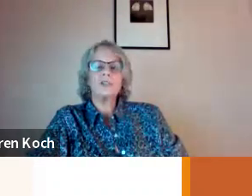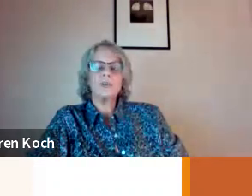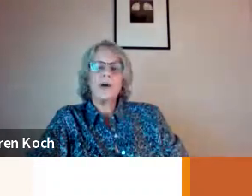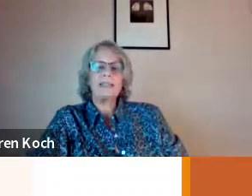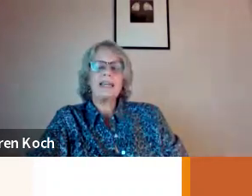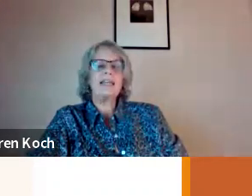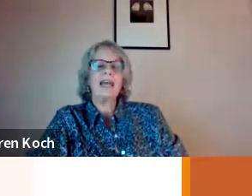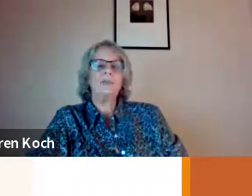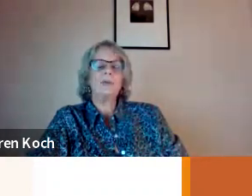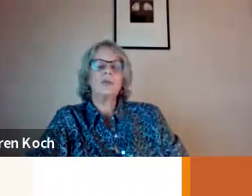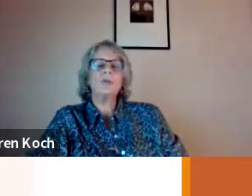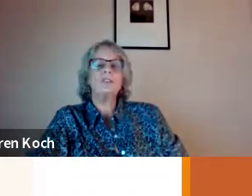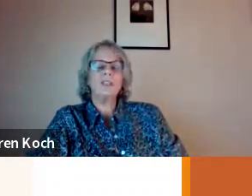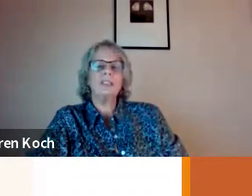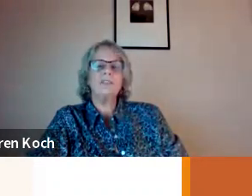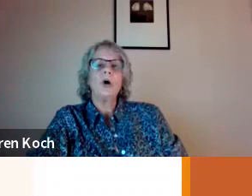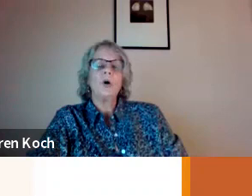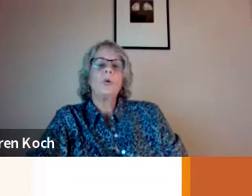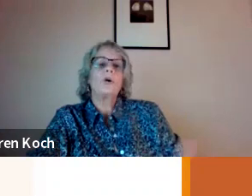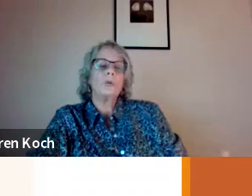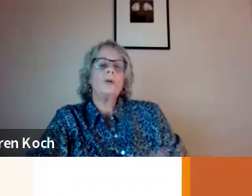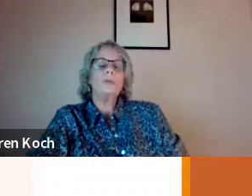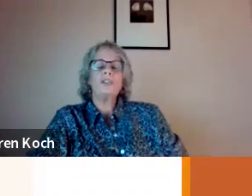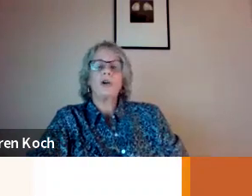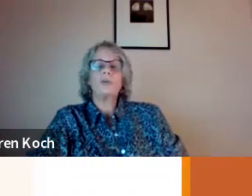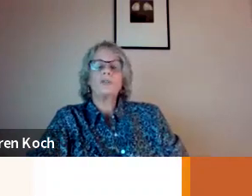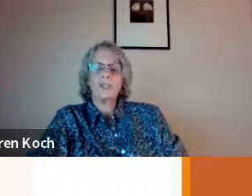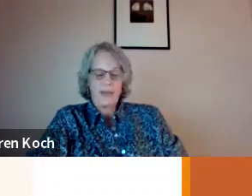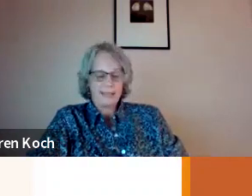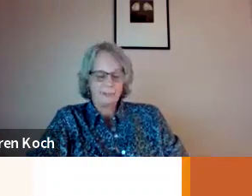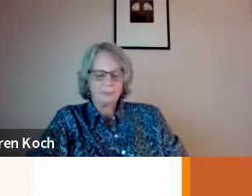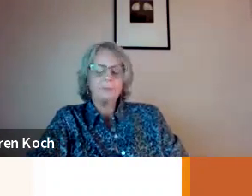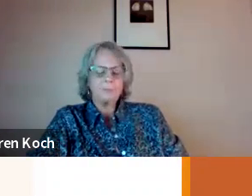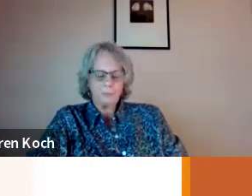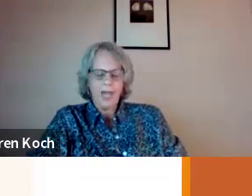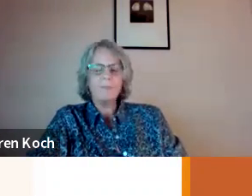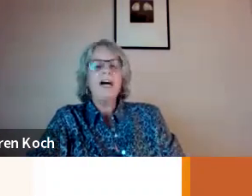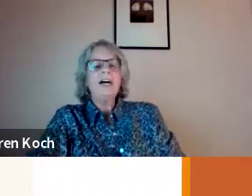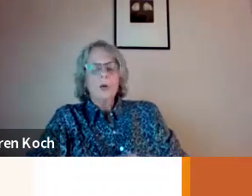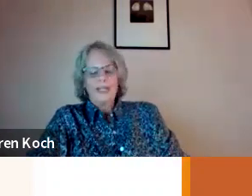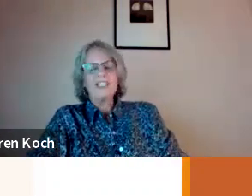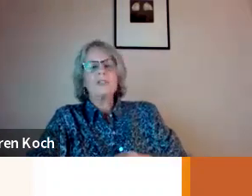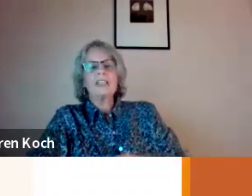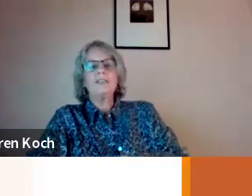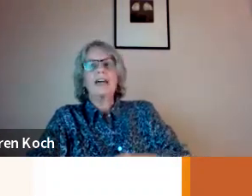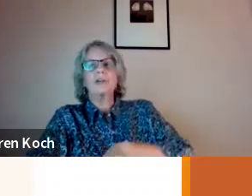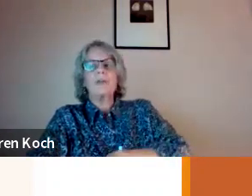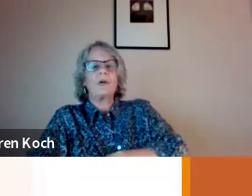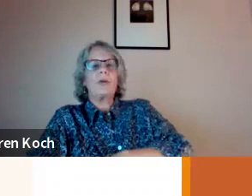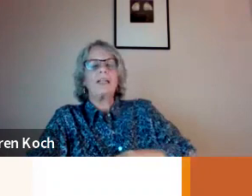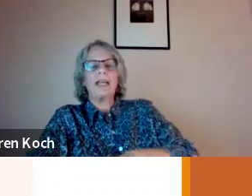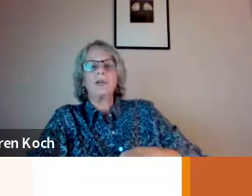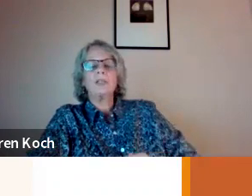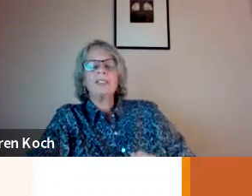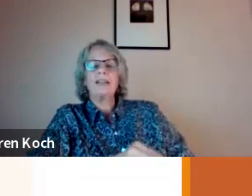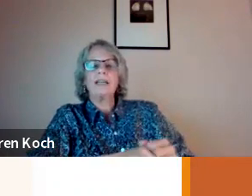police officer's request. And again, we were told to leave or we would be charged with trespassing. We did receive letters